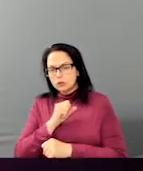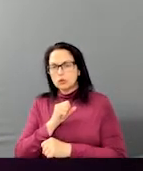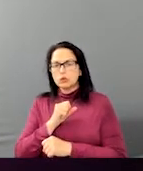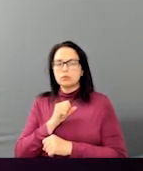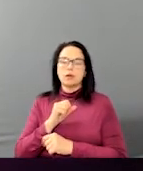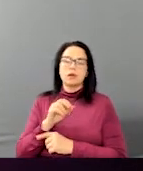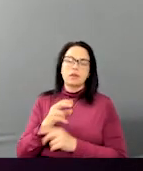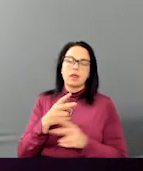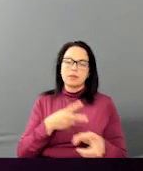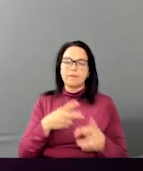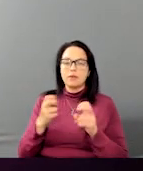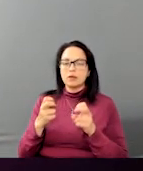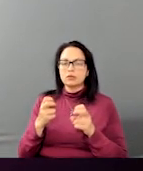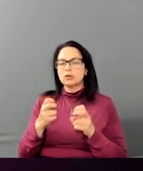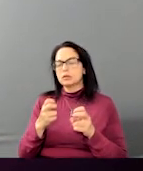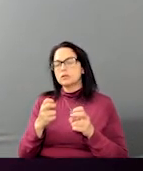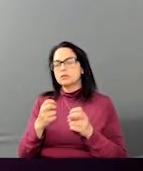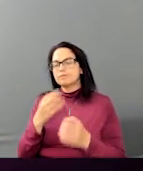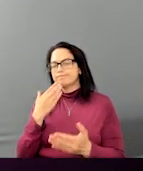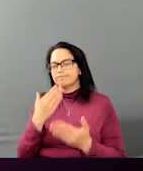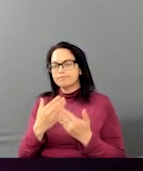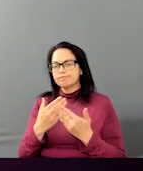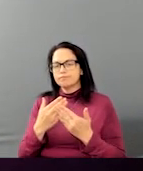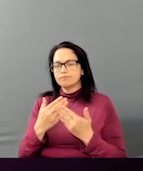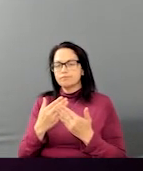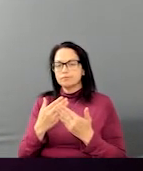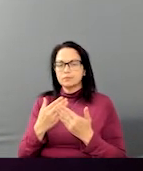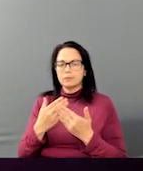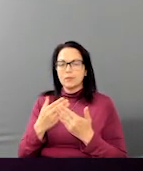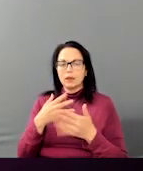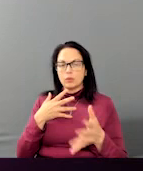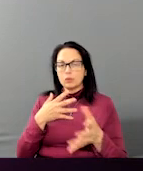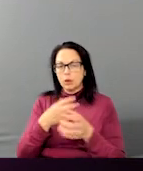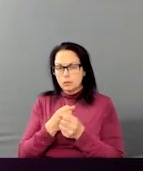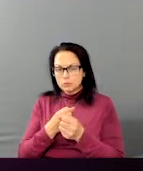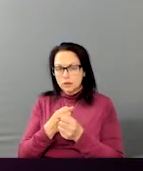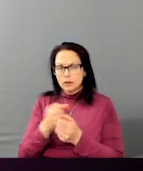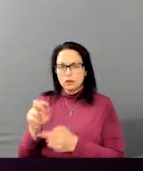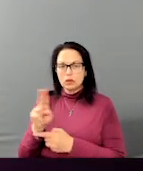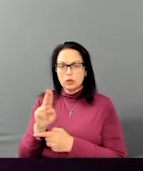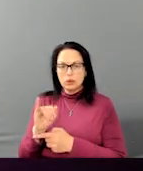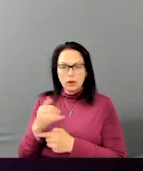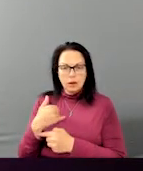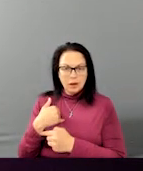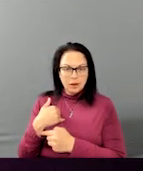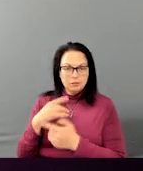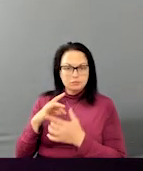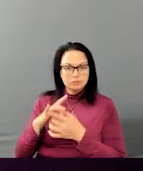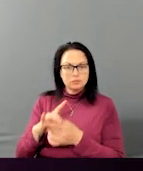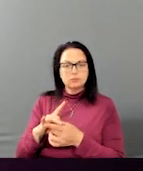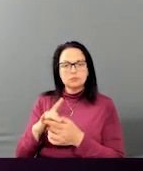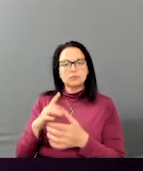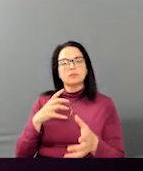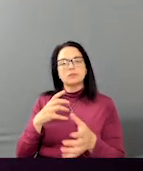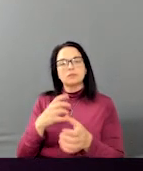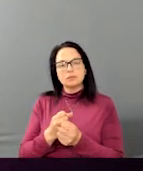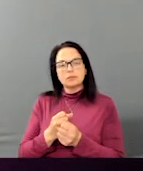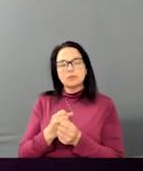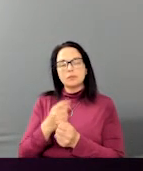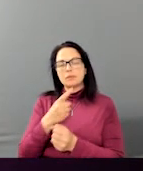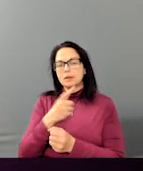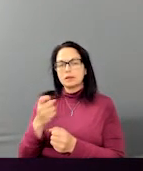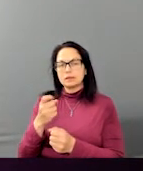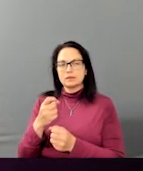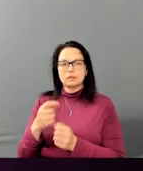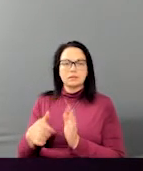through. And then we do wrapper.update because the component has updated because it re-rendered.